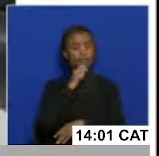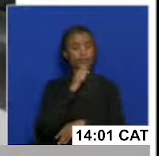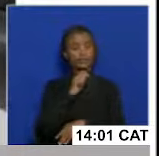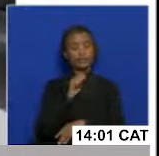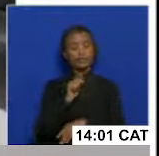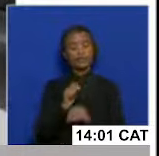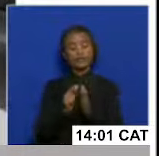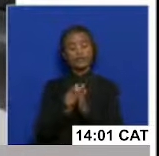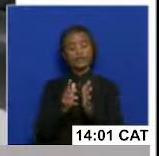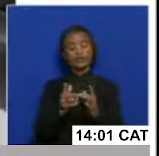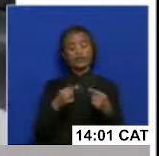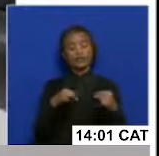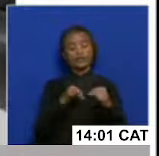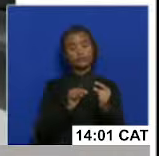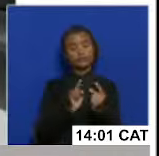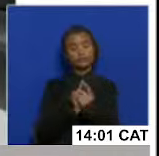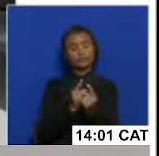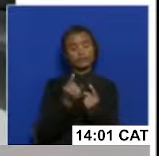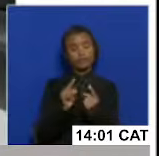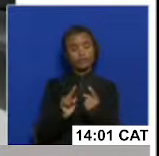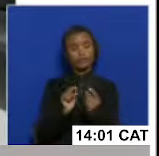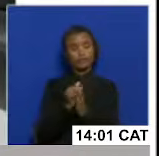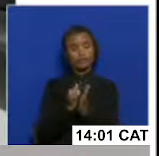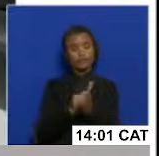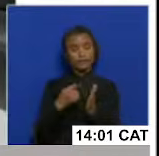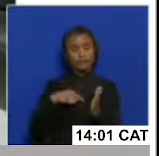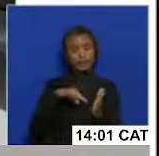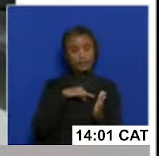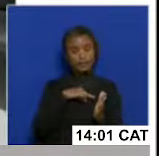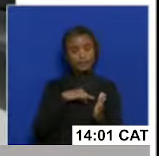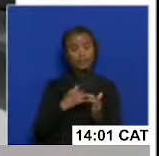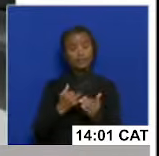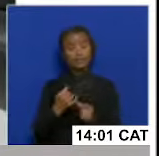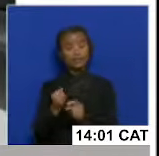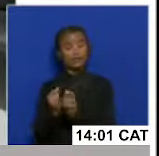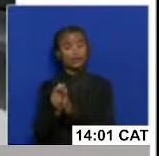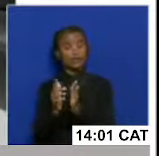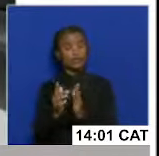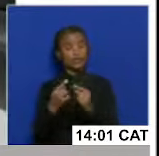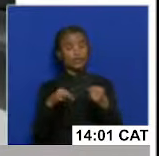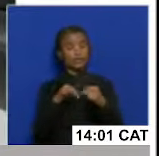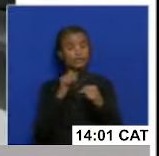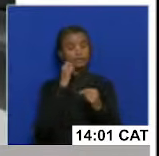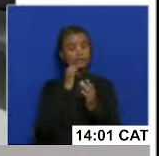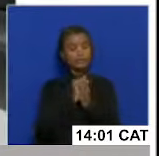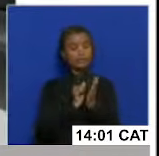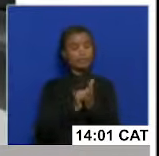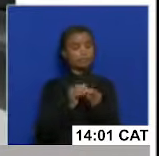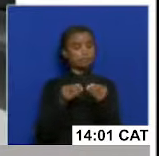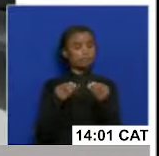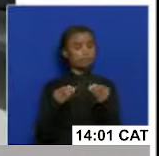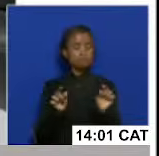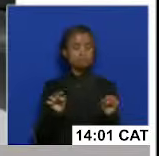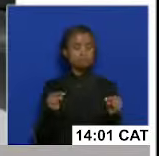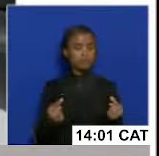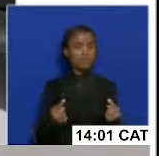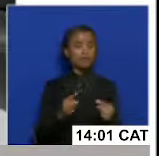our statements. Our attorney is now saying we must not give statements, but we don't know why. We will find out in the